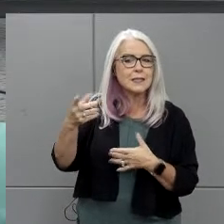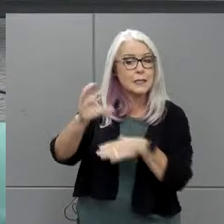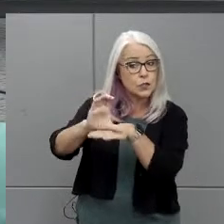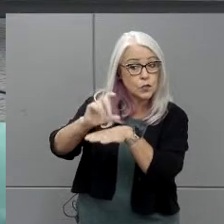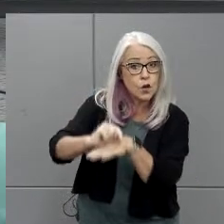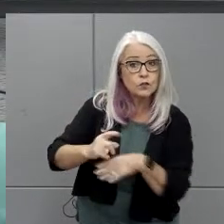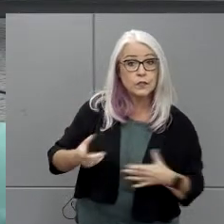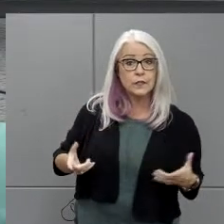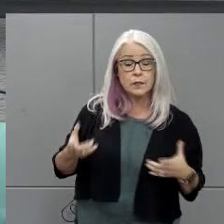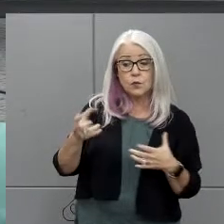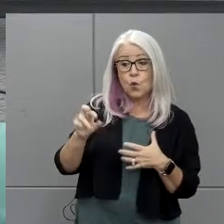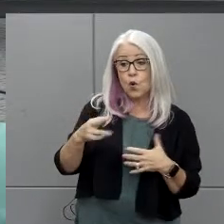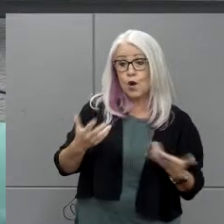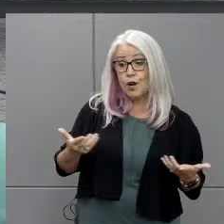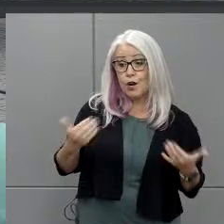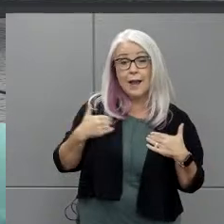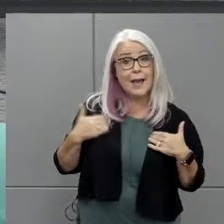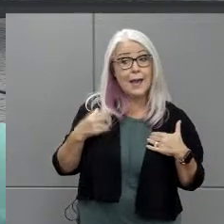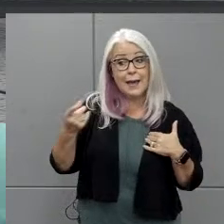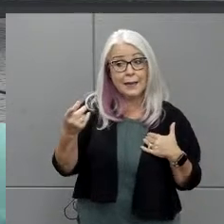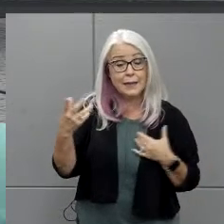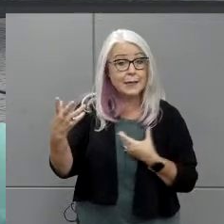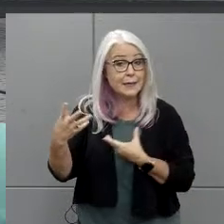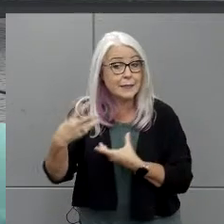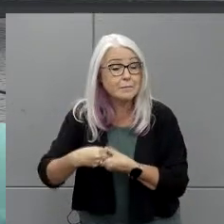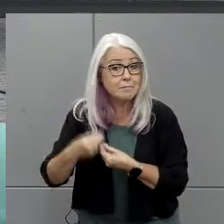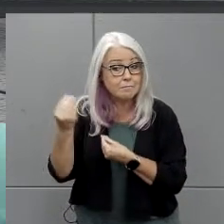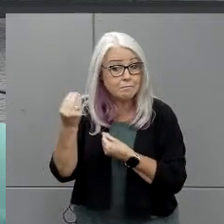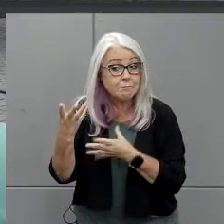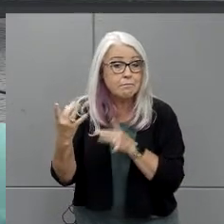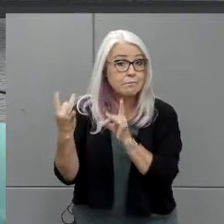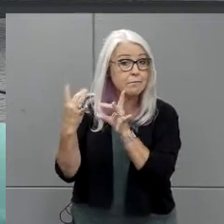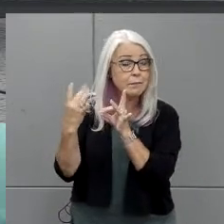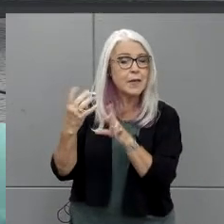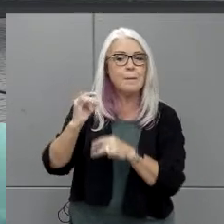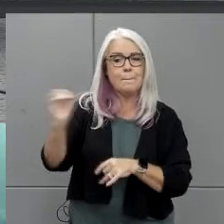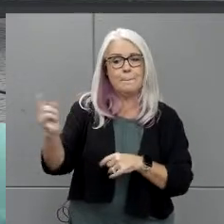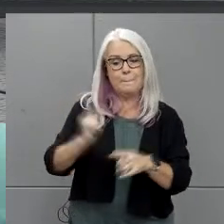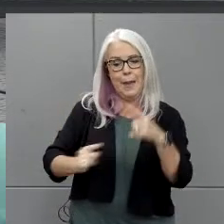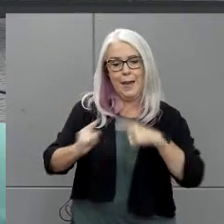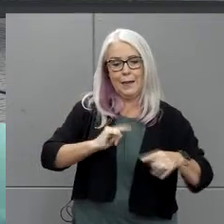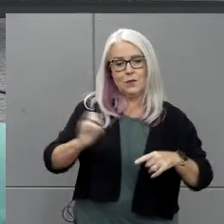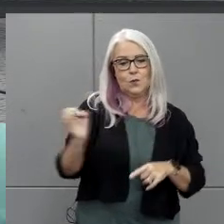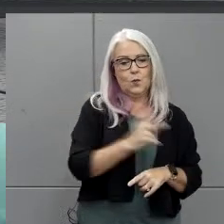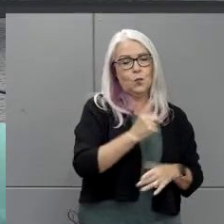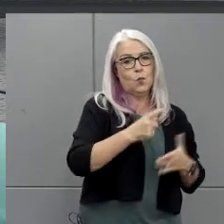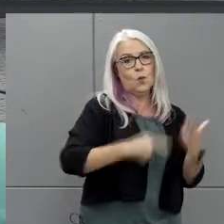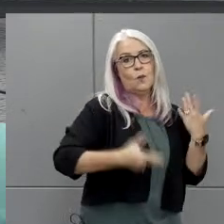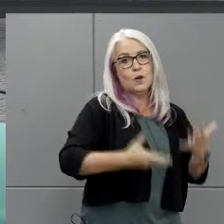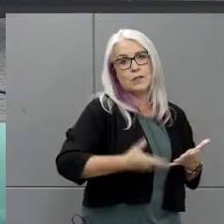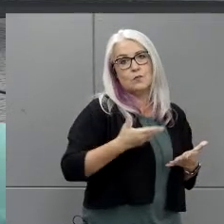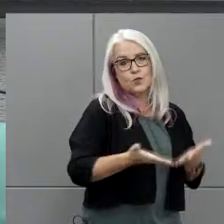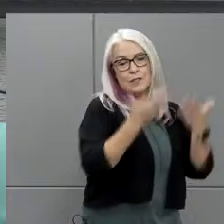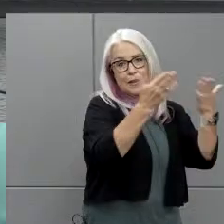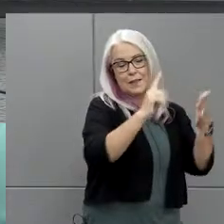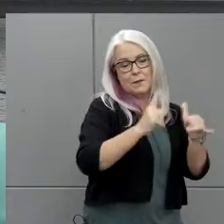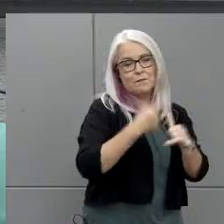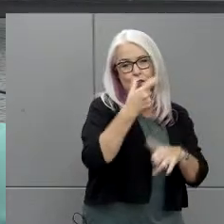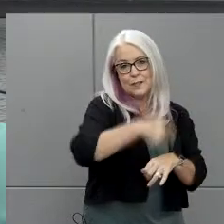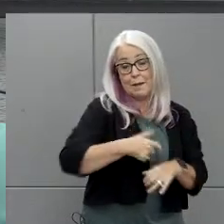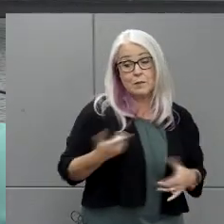had any input before us going back to what was presented the first time. Have